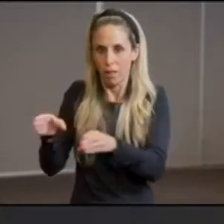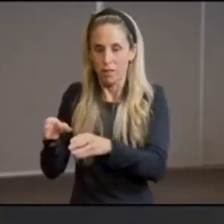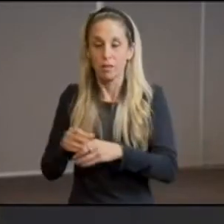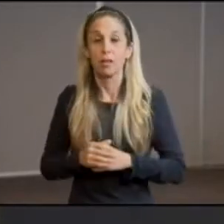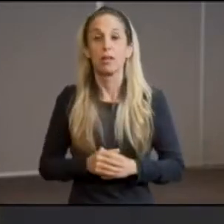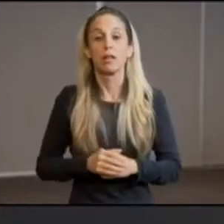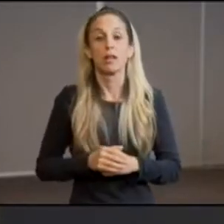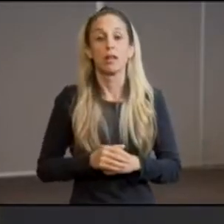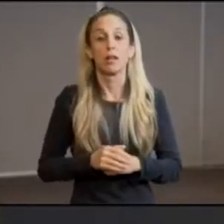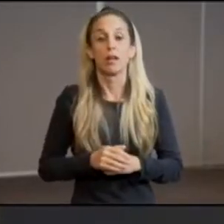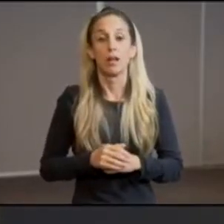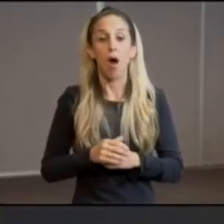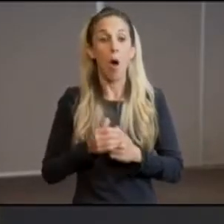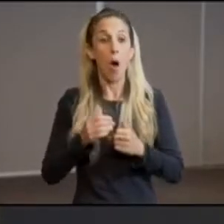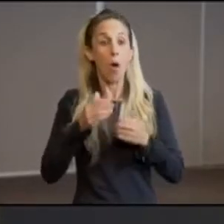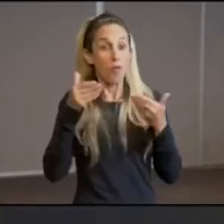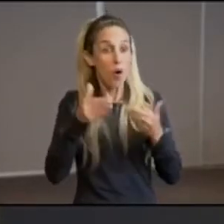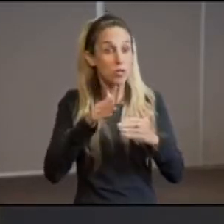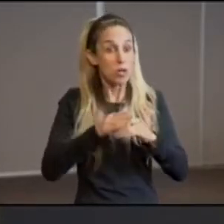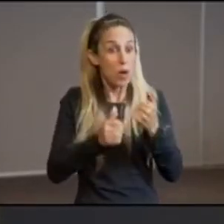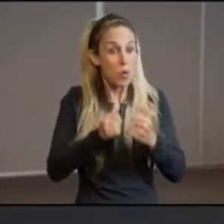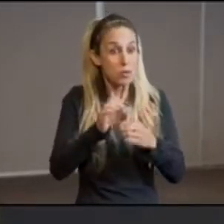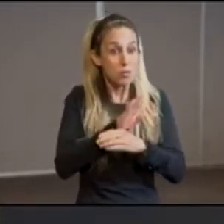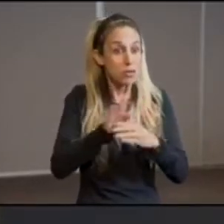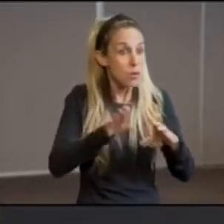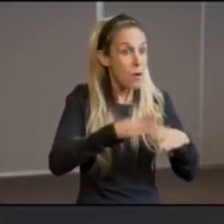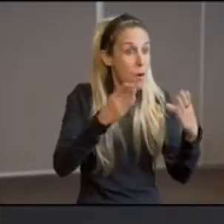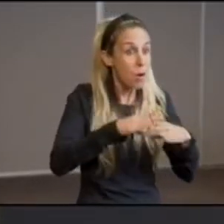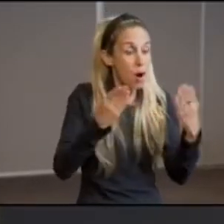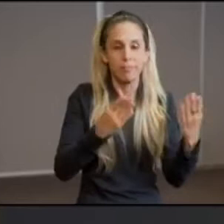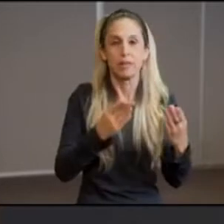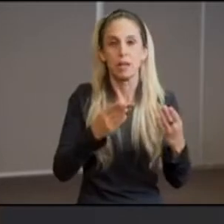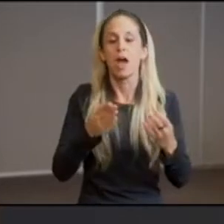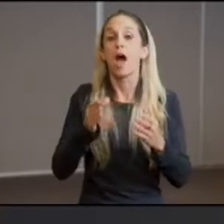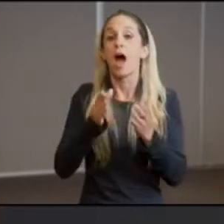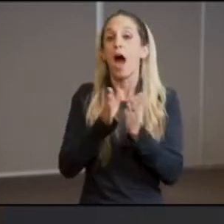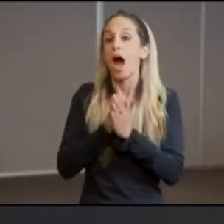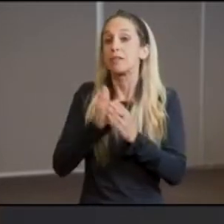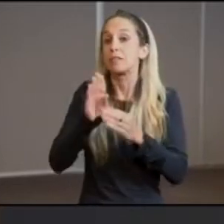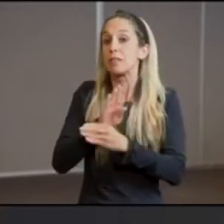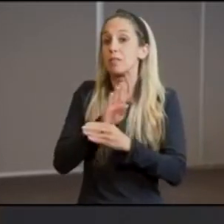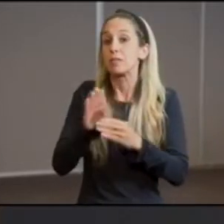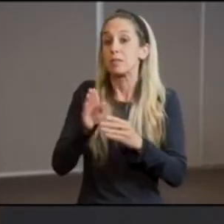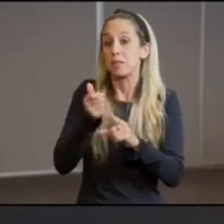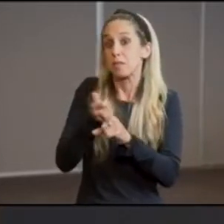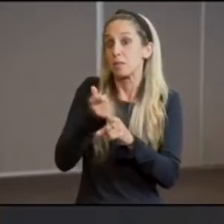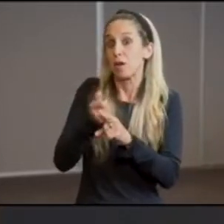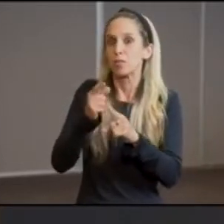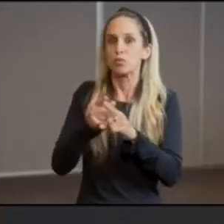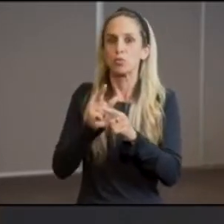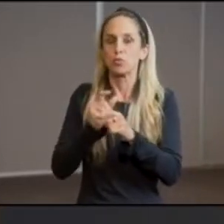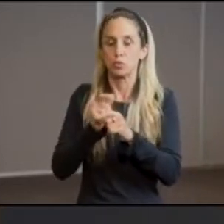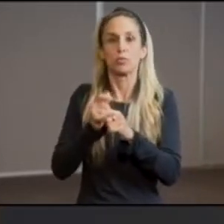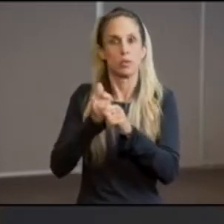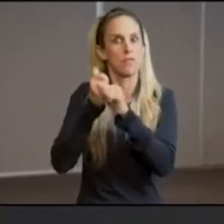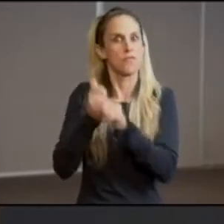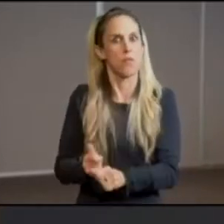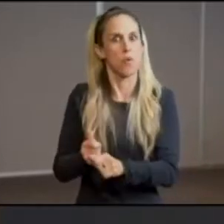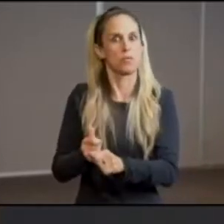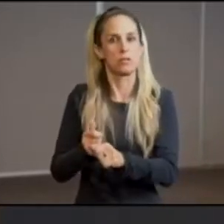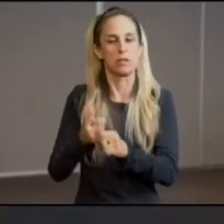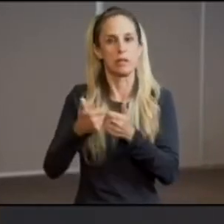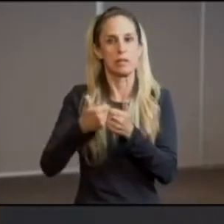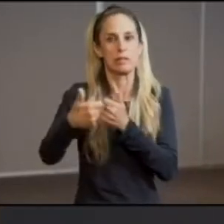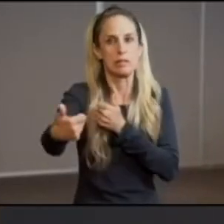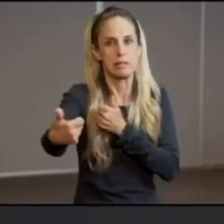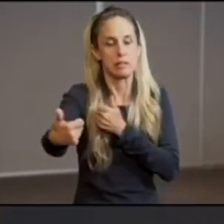focus on which businesses are open and having a focus on asking the businesses to enforce